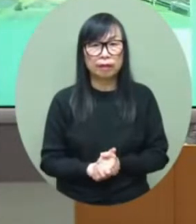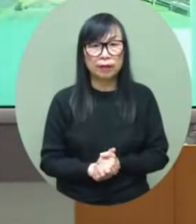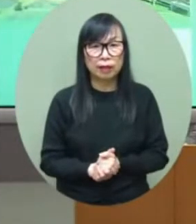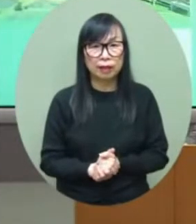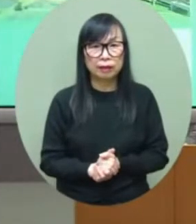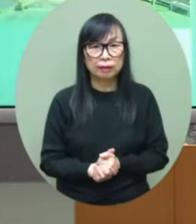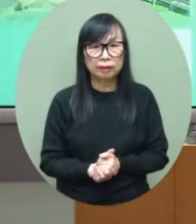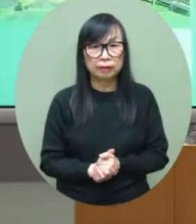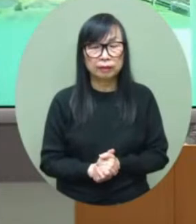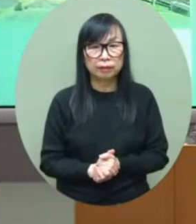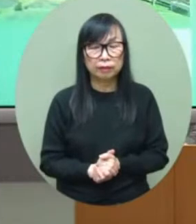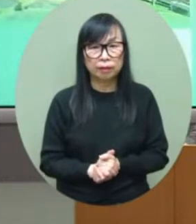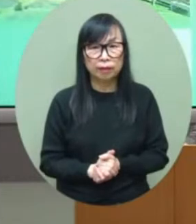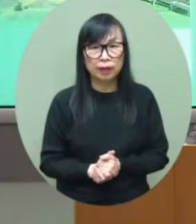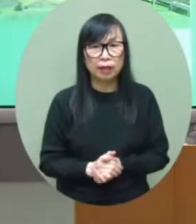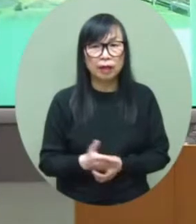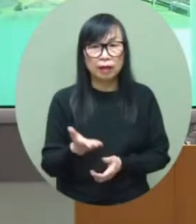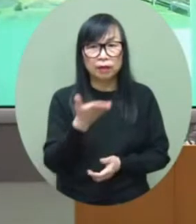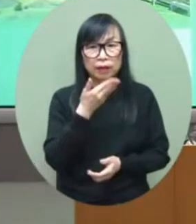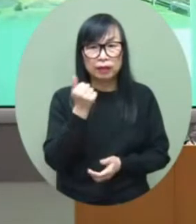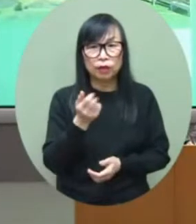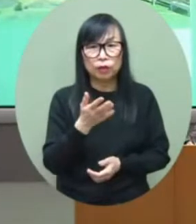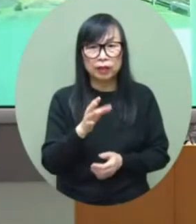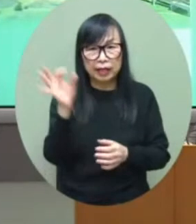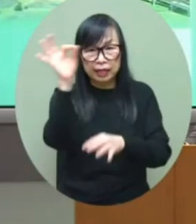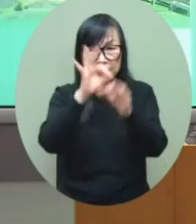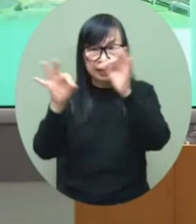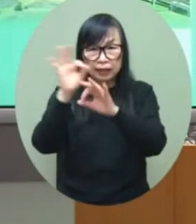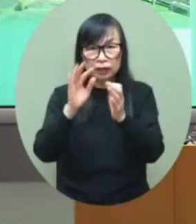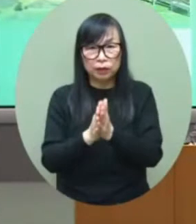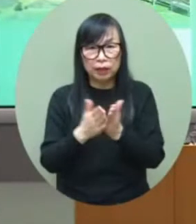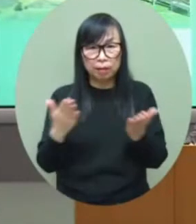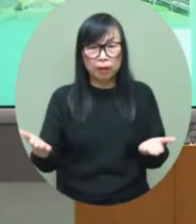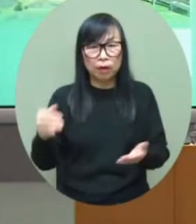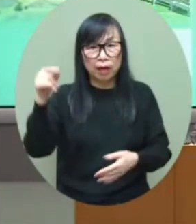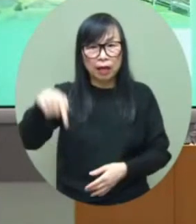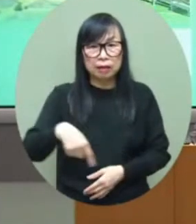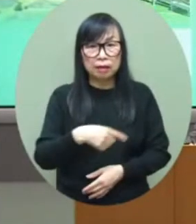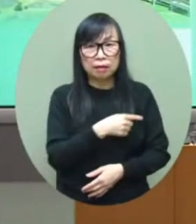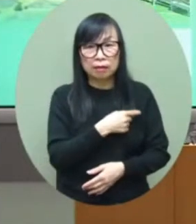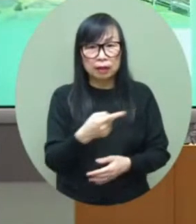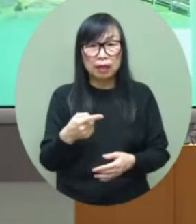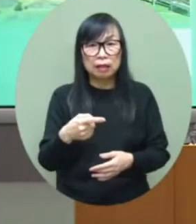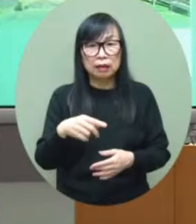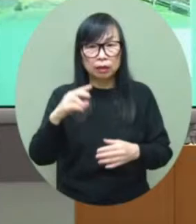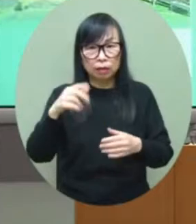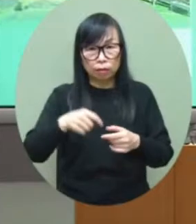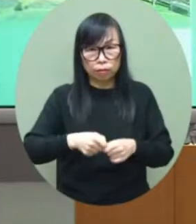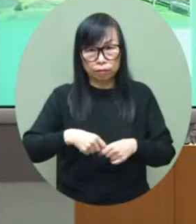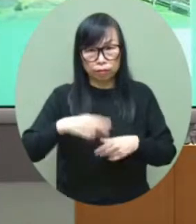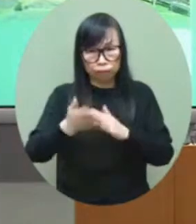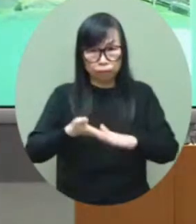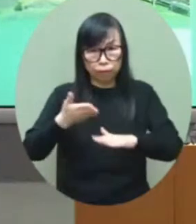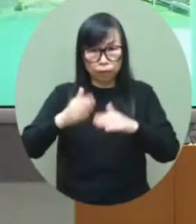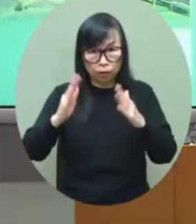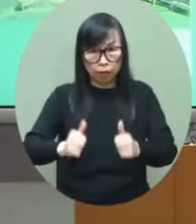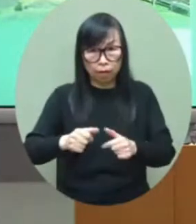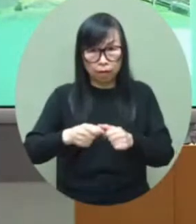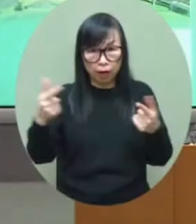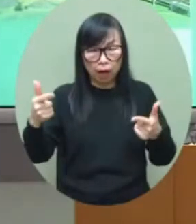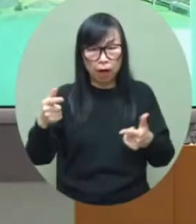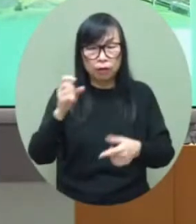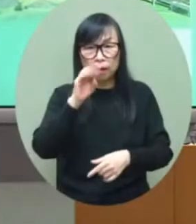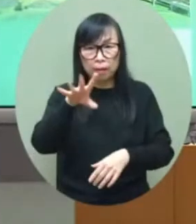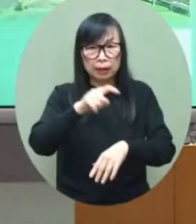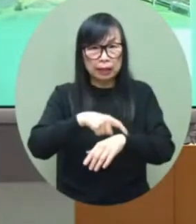Okay. To the left at the back, the lady there. I'm from Tsingtao Daily. Good morning. First question. So next week, there